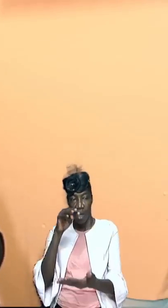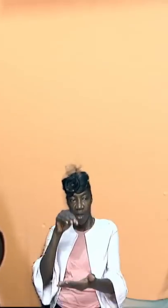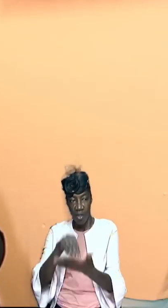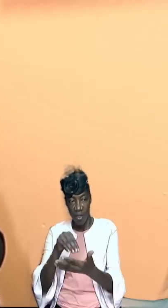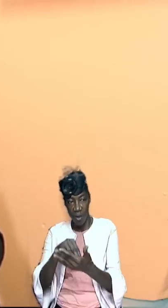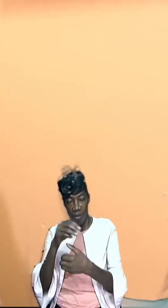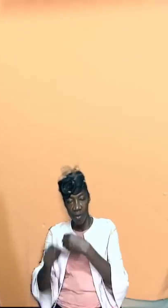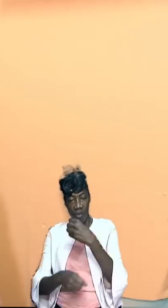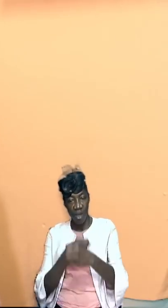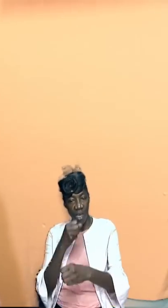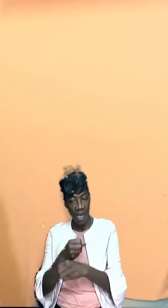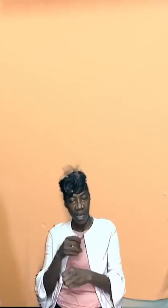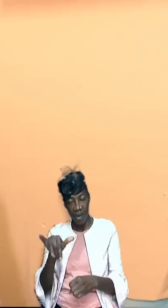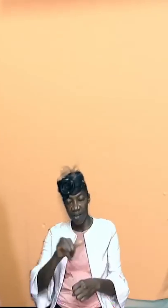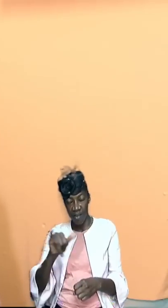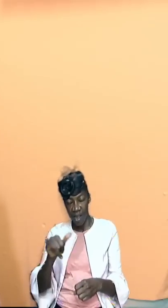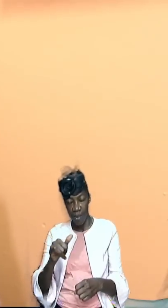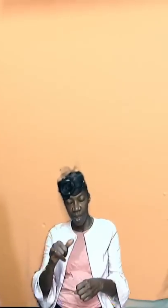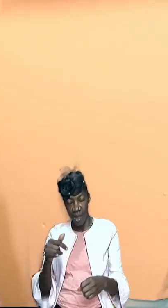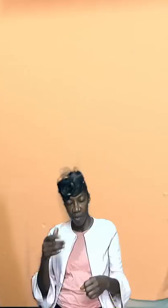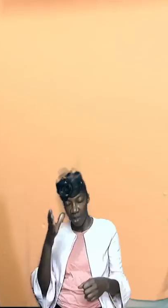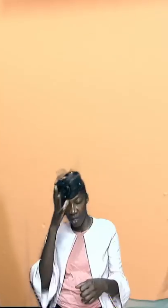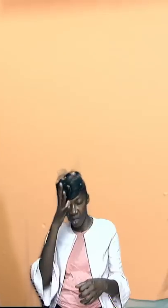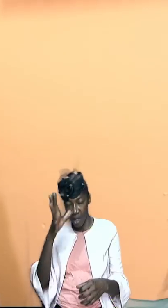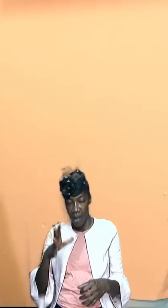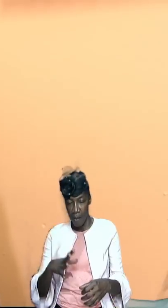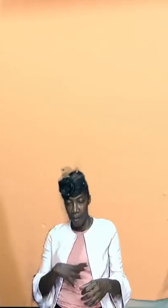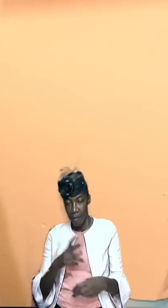So those that started to,